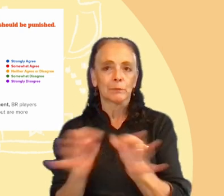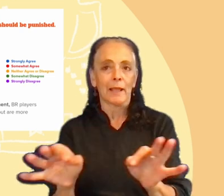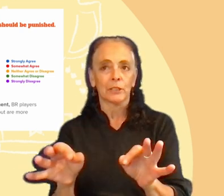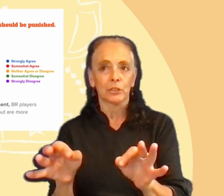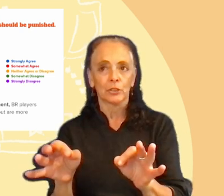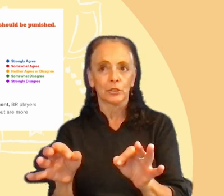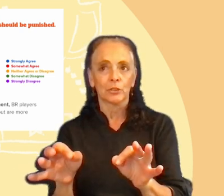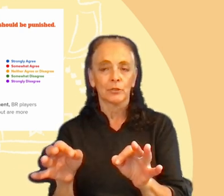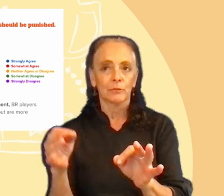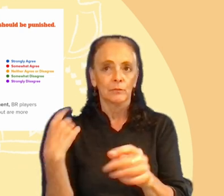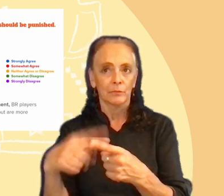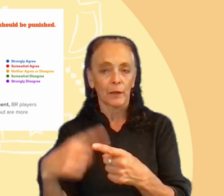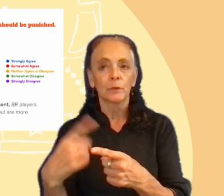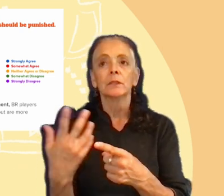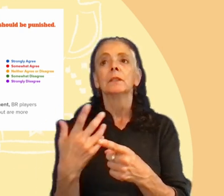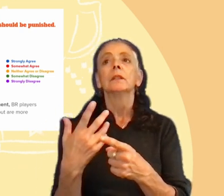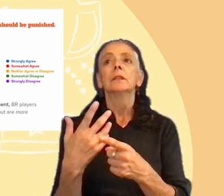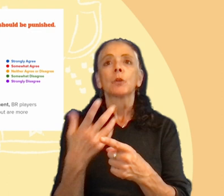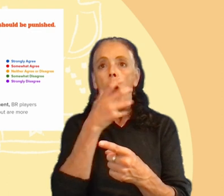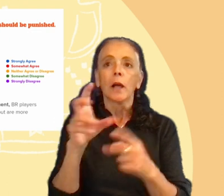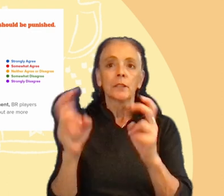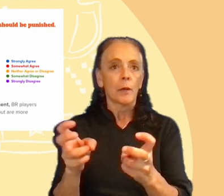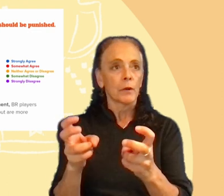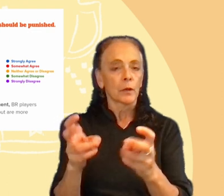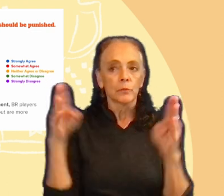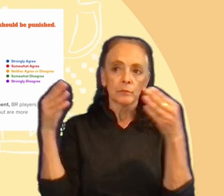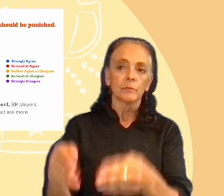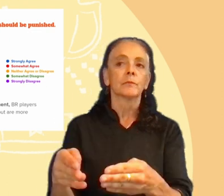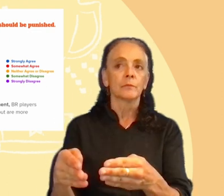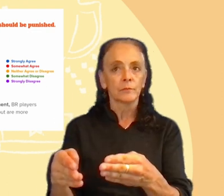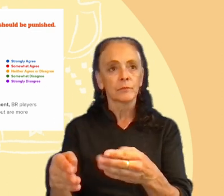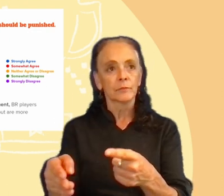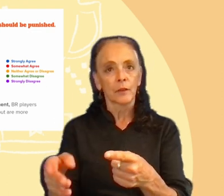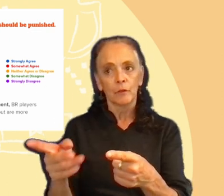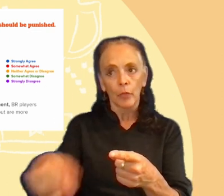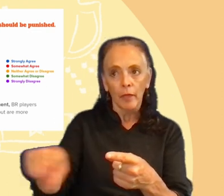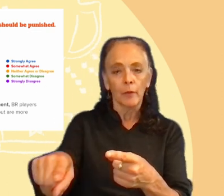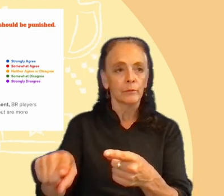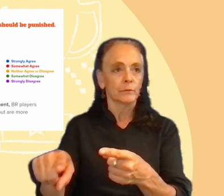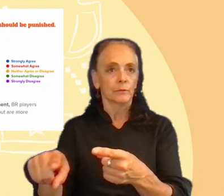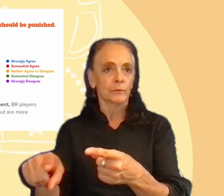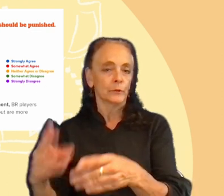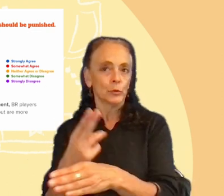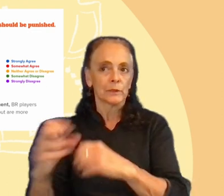topic for them was explored for mark for in the market campaign